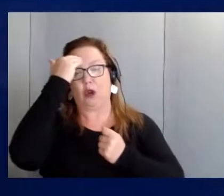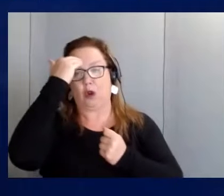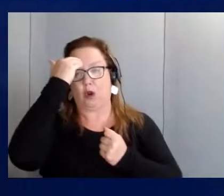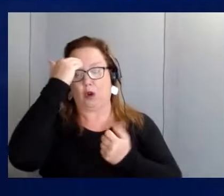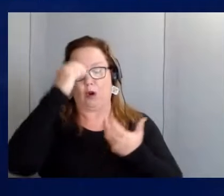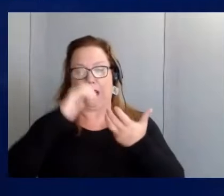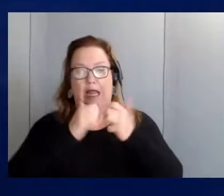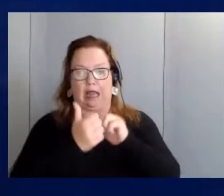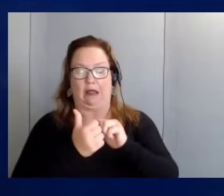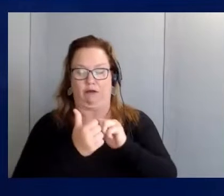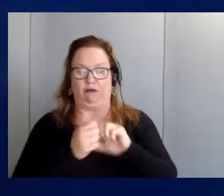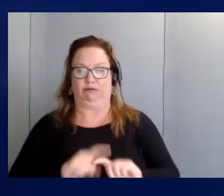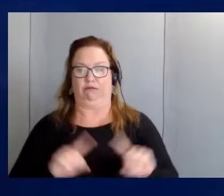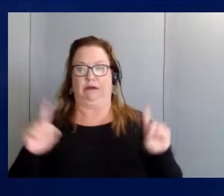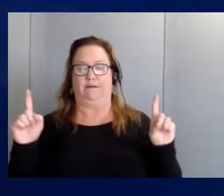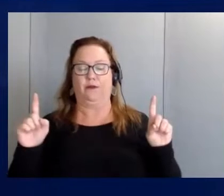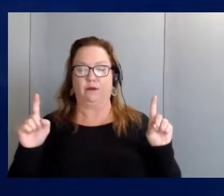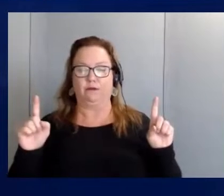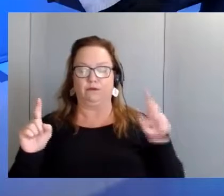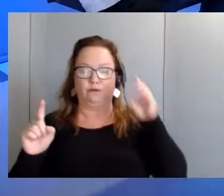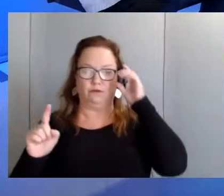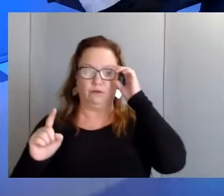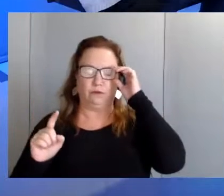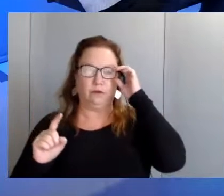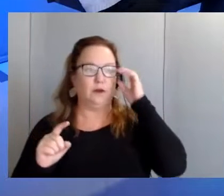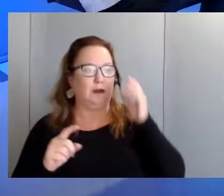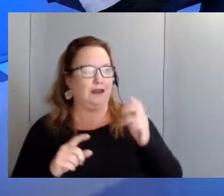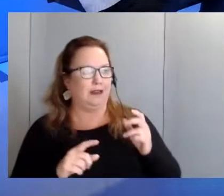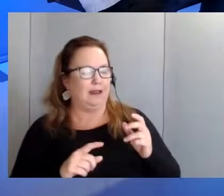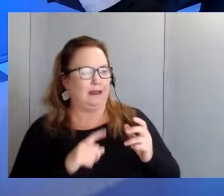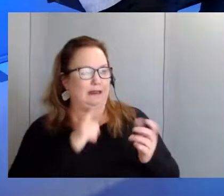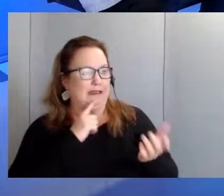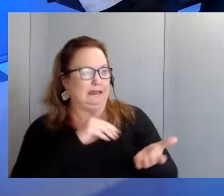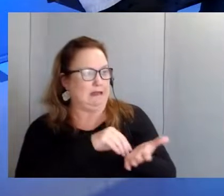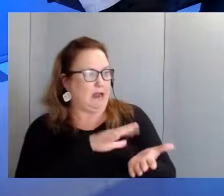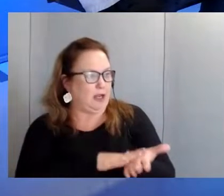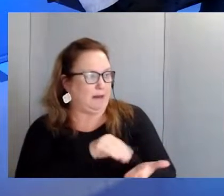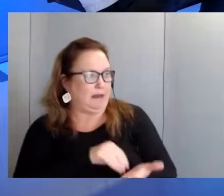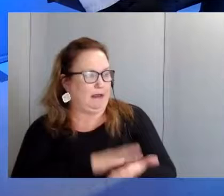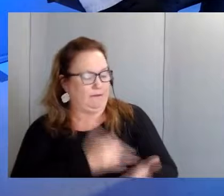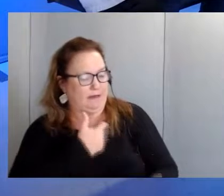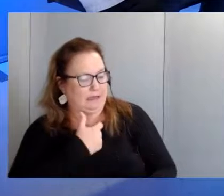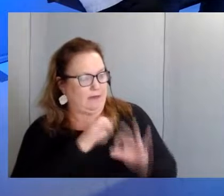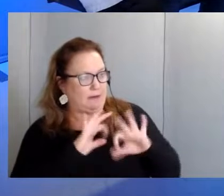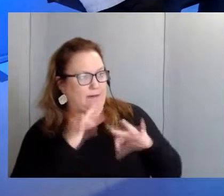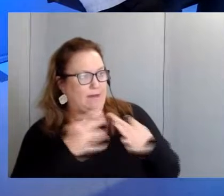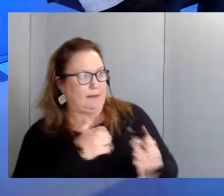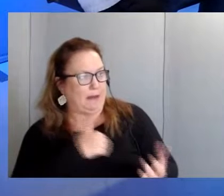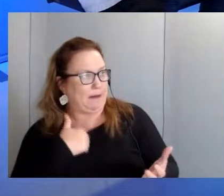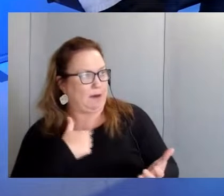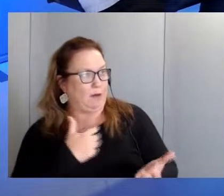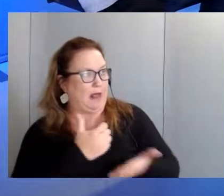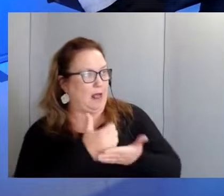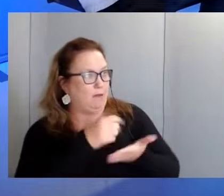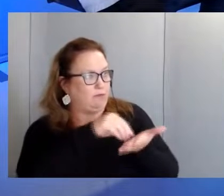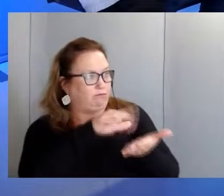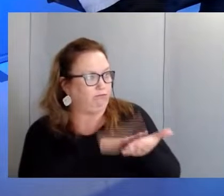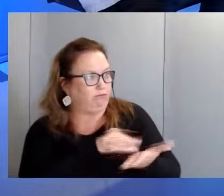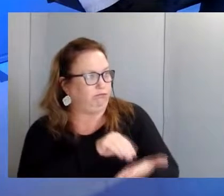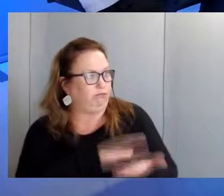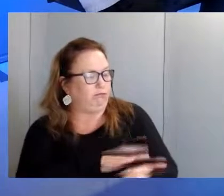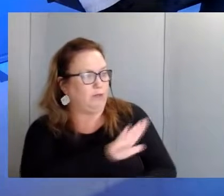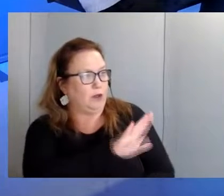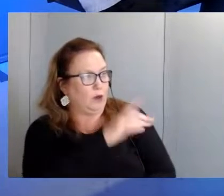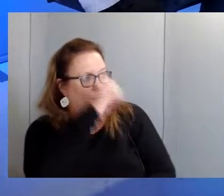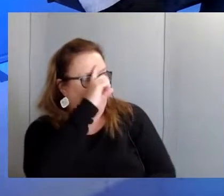different this is and how it's going to look moving forward. Does it help to document? If I'm a family member, would it help to write some of these changes down? Or, what are your thoughts, Dr.